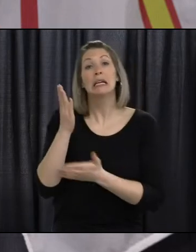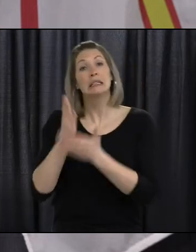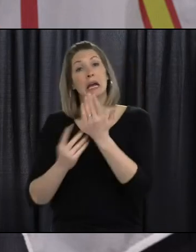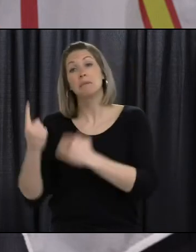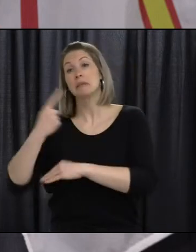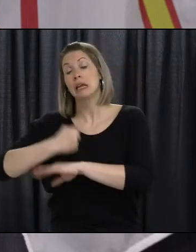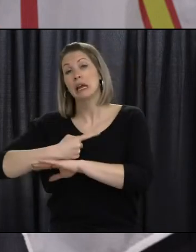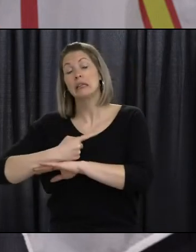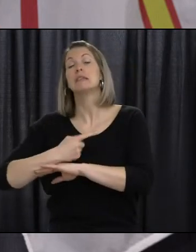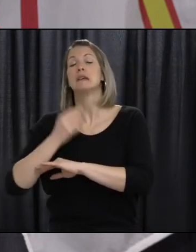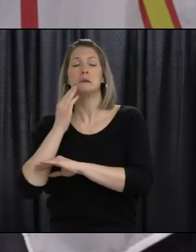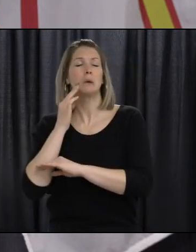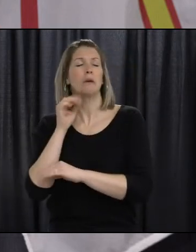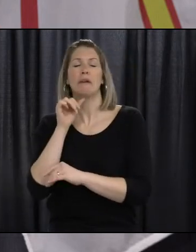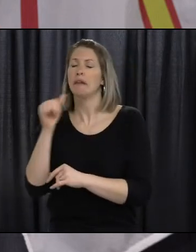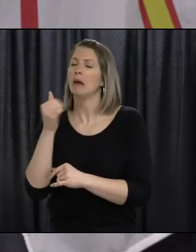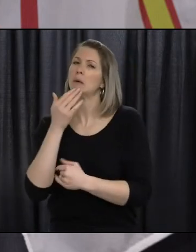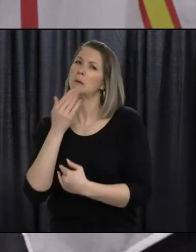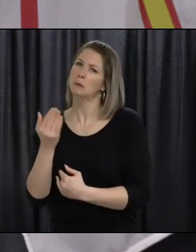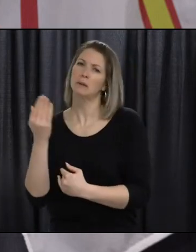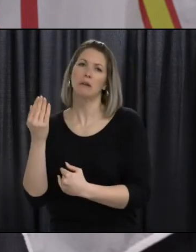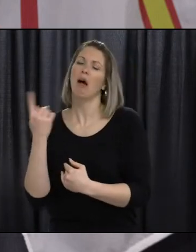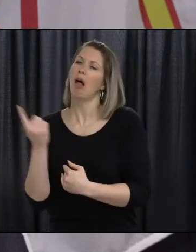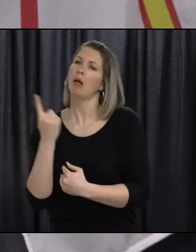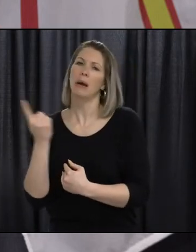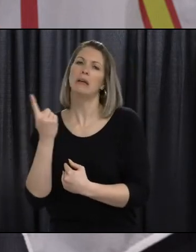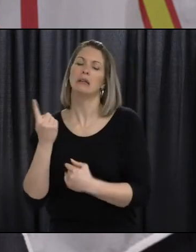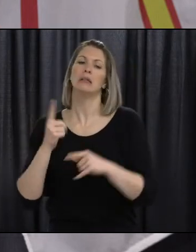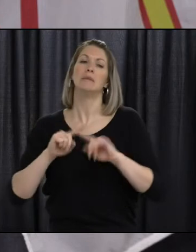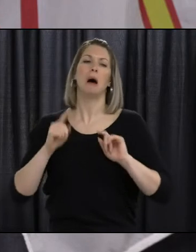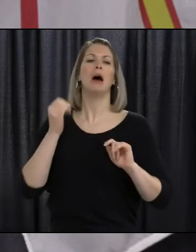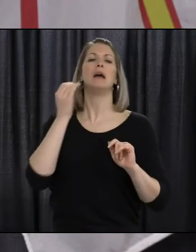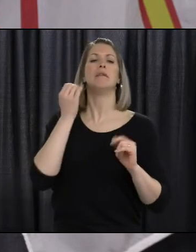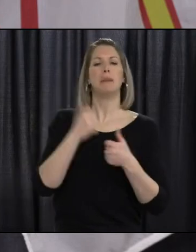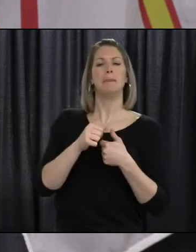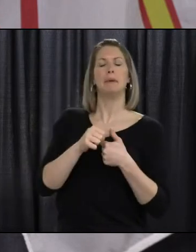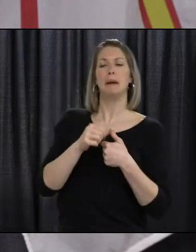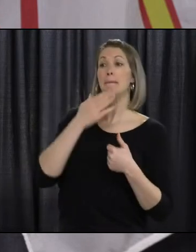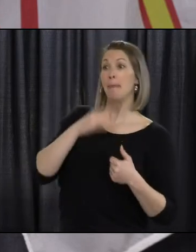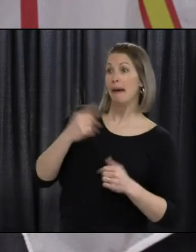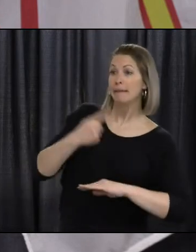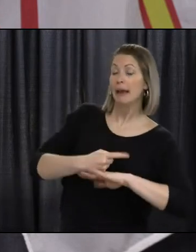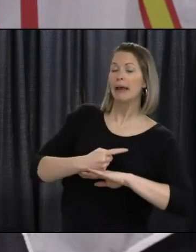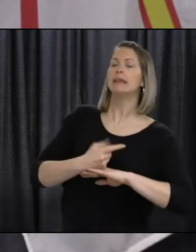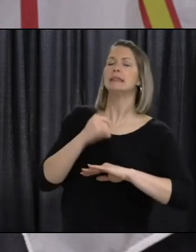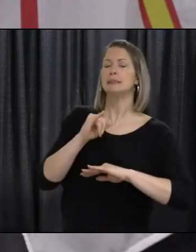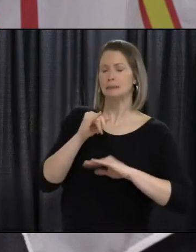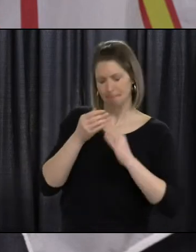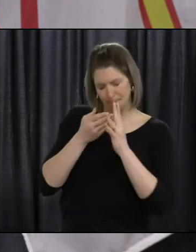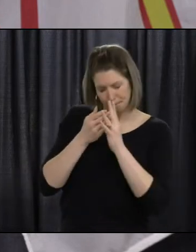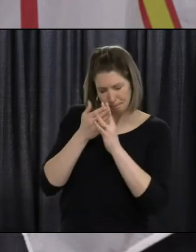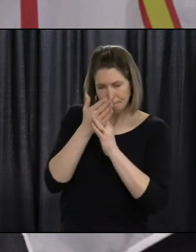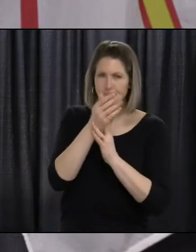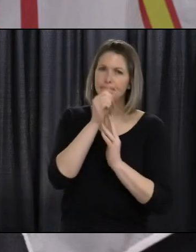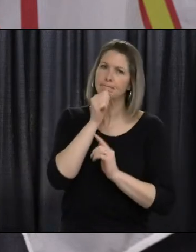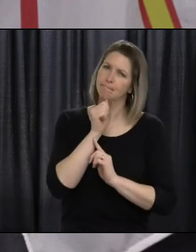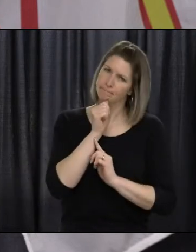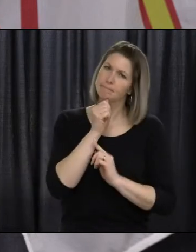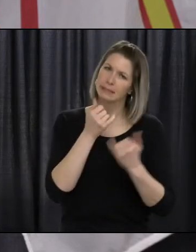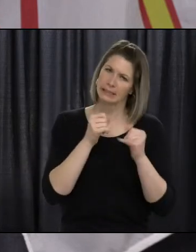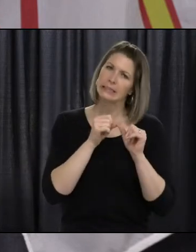for these silver linings. I would like to acknowledge and congratulate today the many college and university students in our province